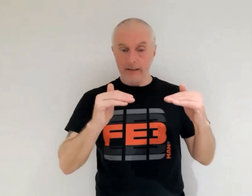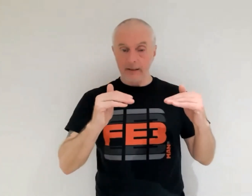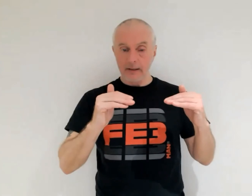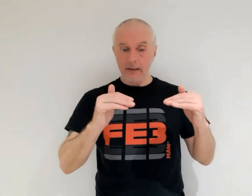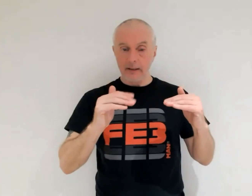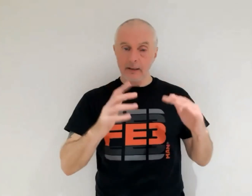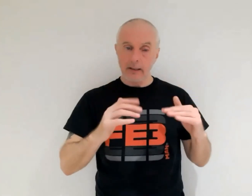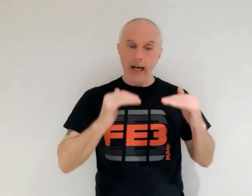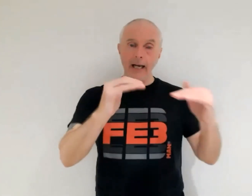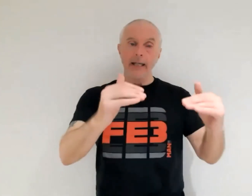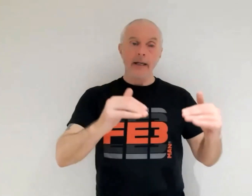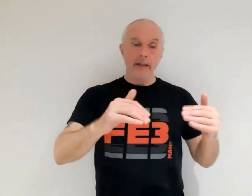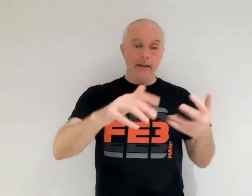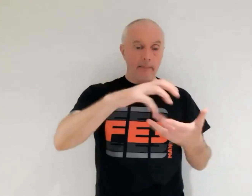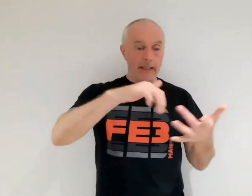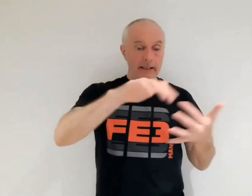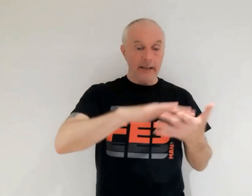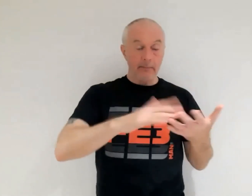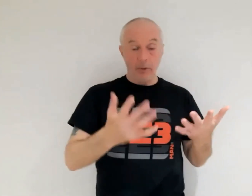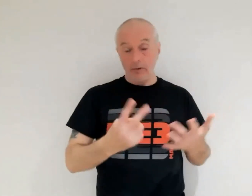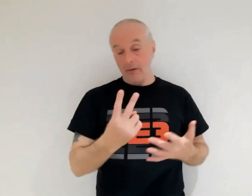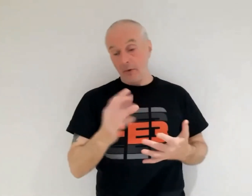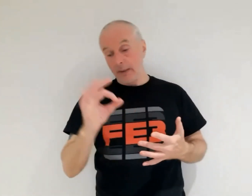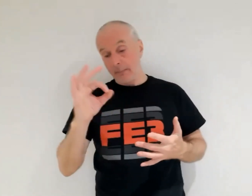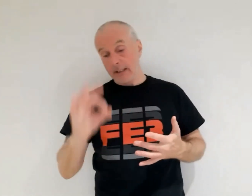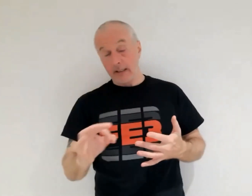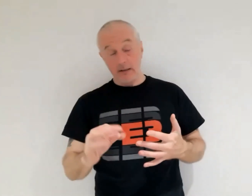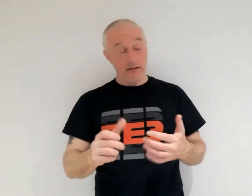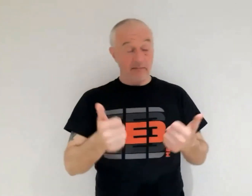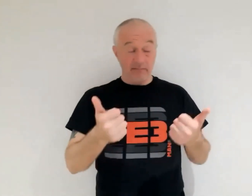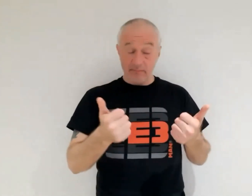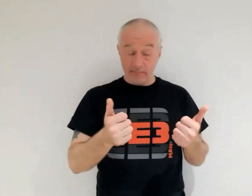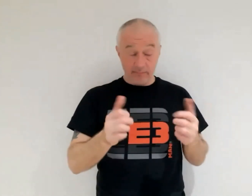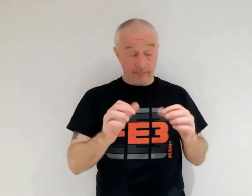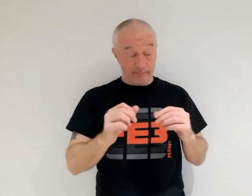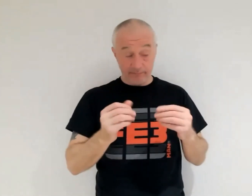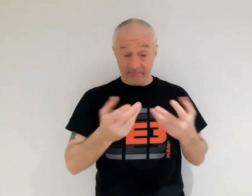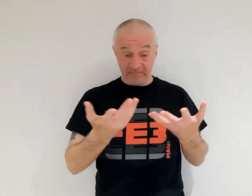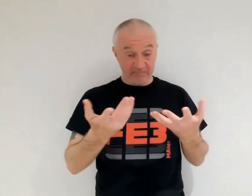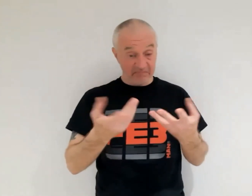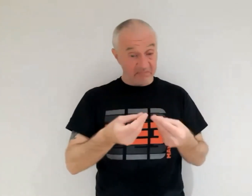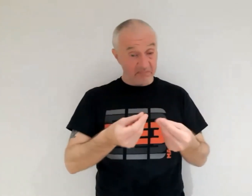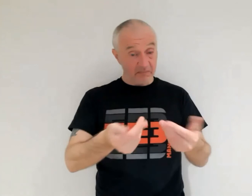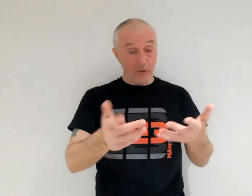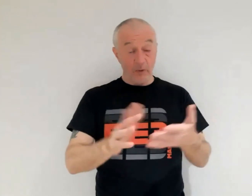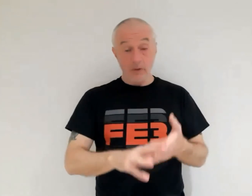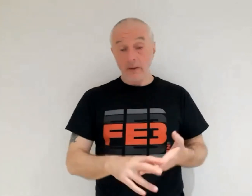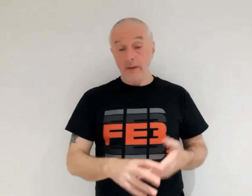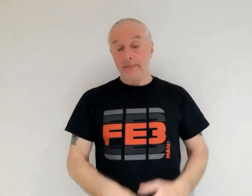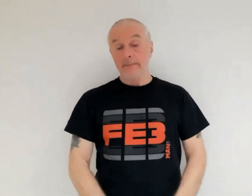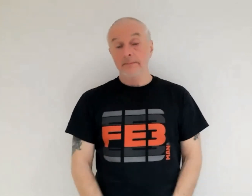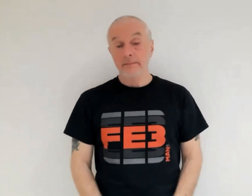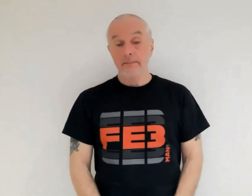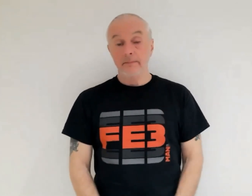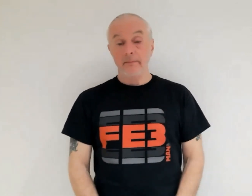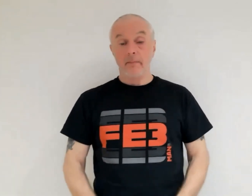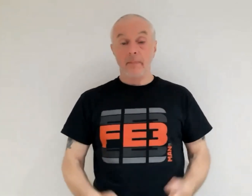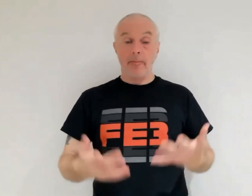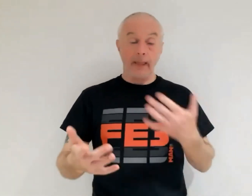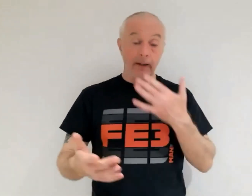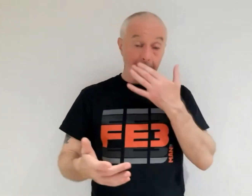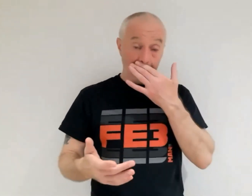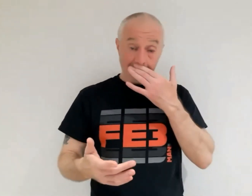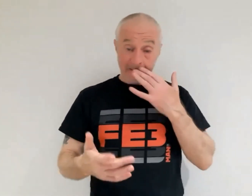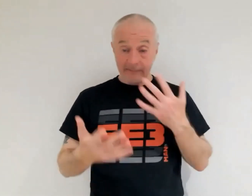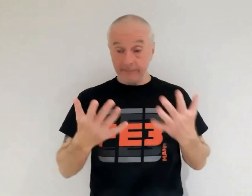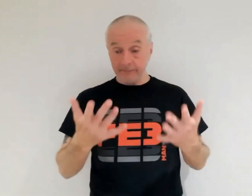concentrations, but not at the blend levels that we're talking about. It's worth sort of noting that in the oil and gas sector, they're very different